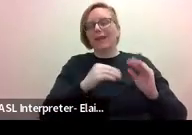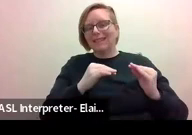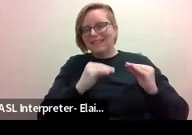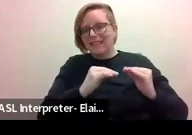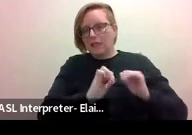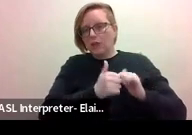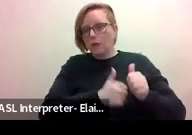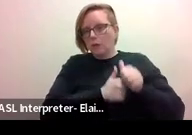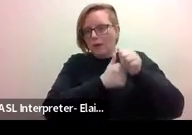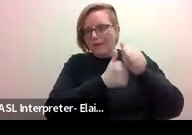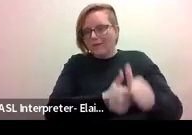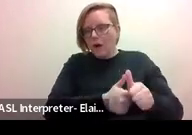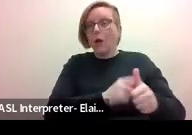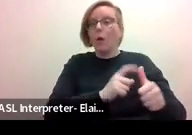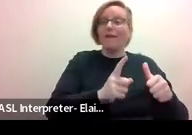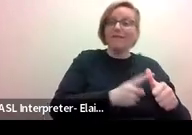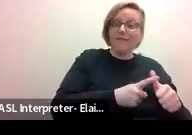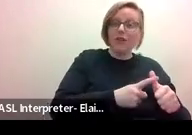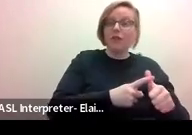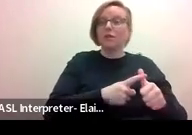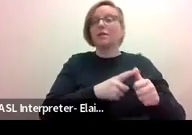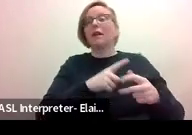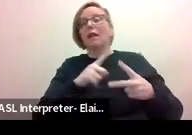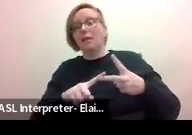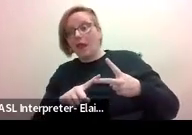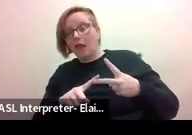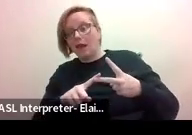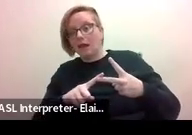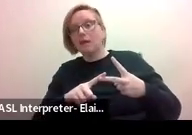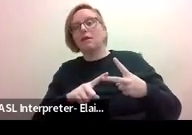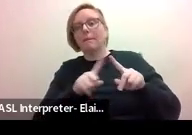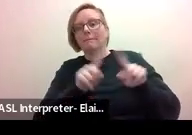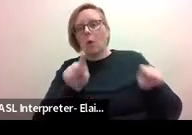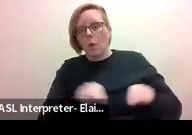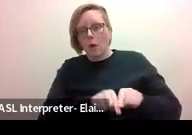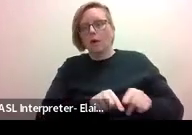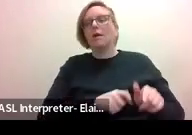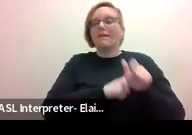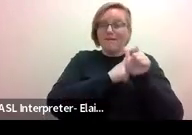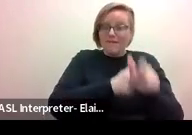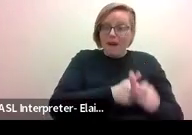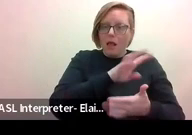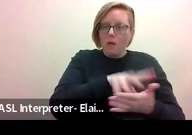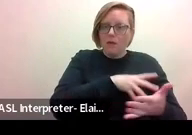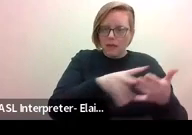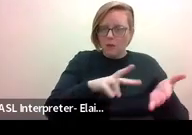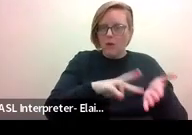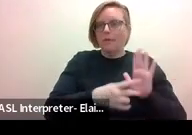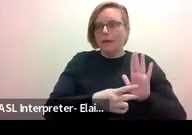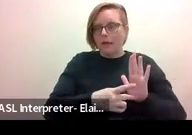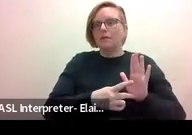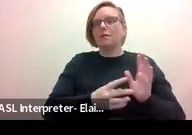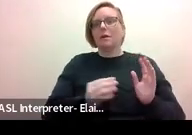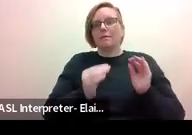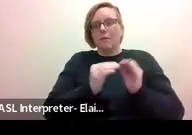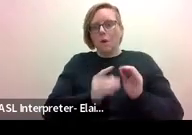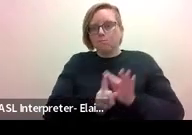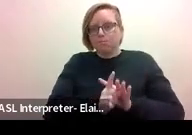follow a first then board, follow a schedule, in the hopes that that will increase his attendance and participation throughout the